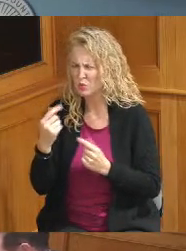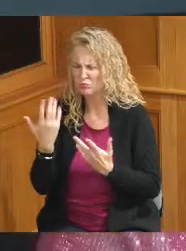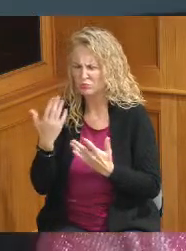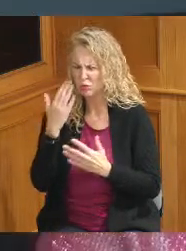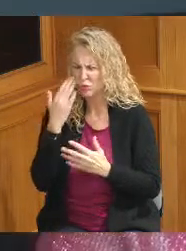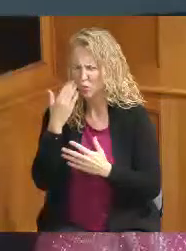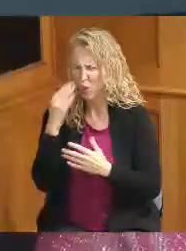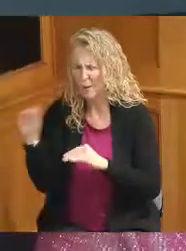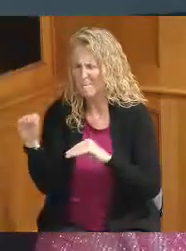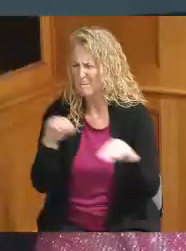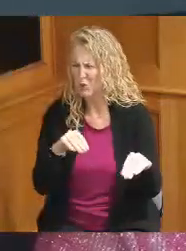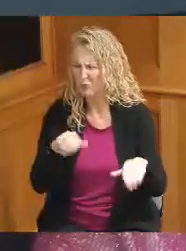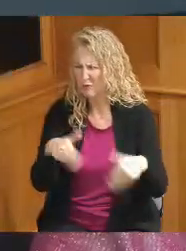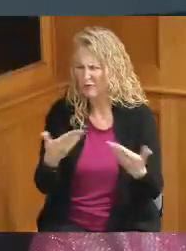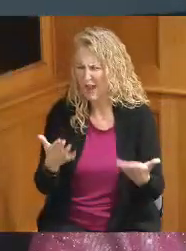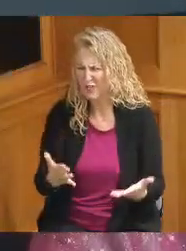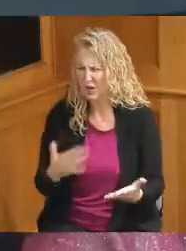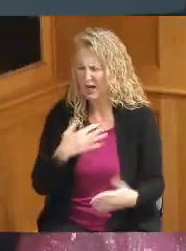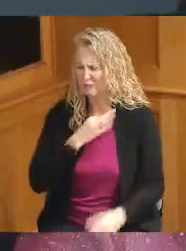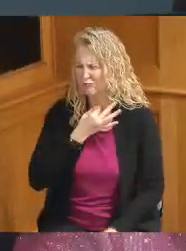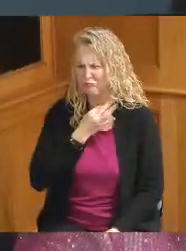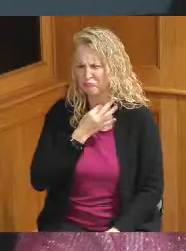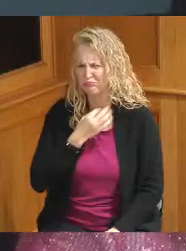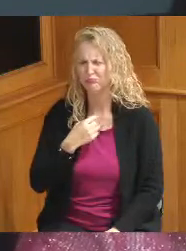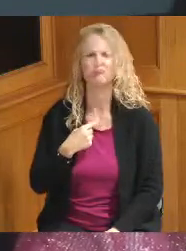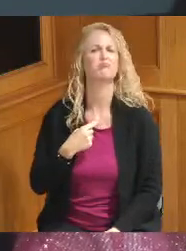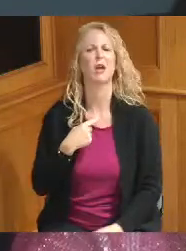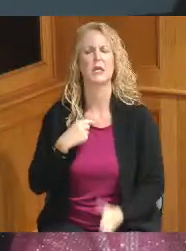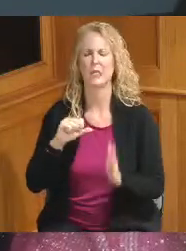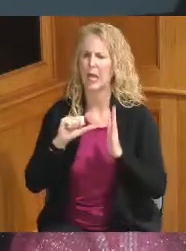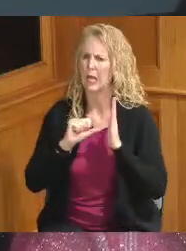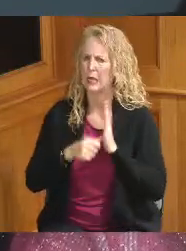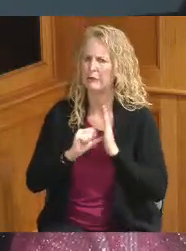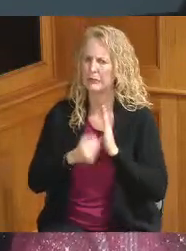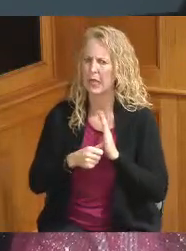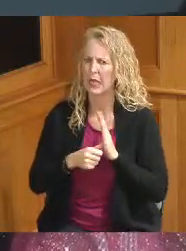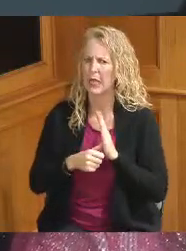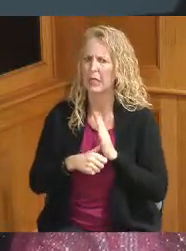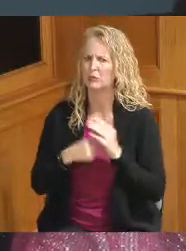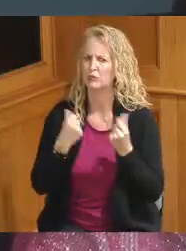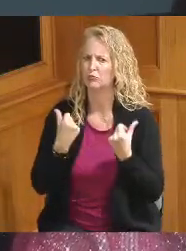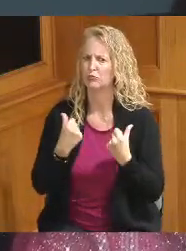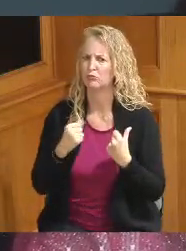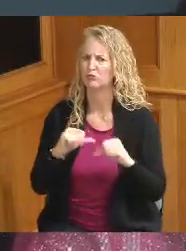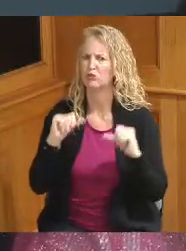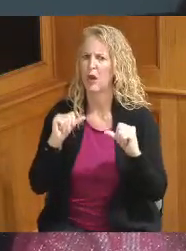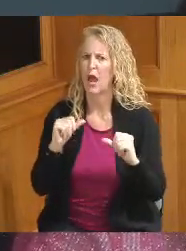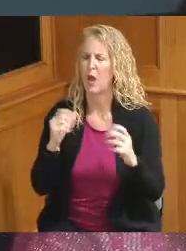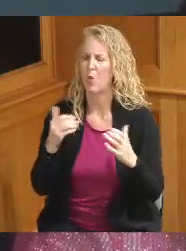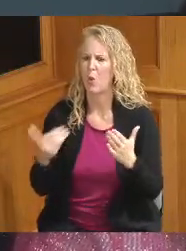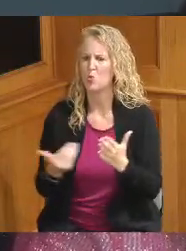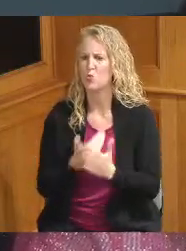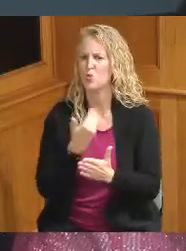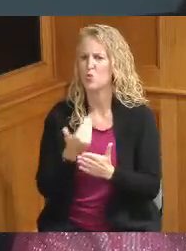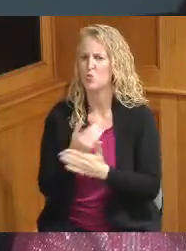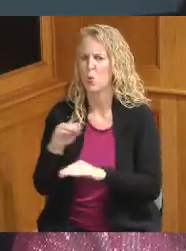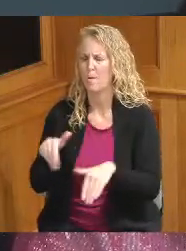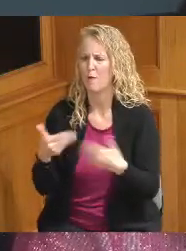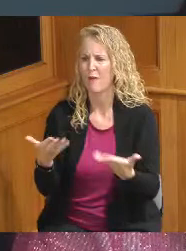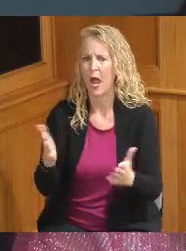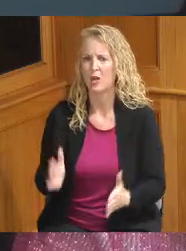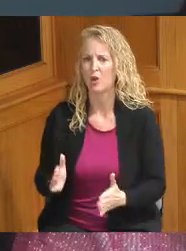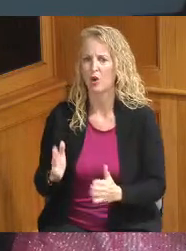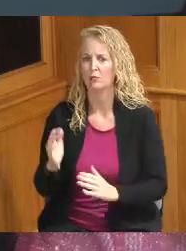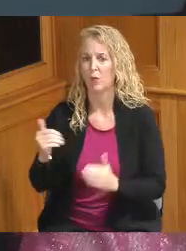know? Because I had emphasized that it's, you know, try to get some new providers and also ones that are closer to